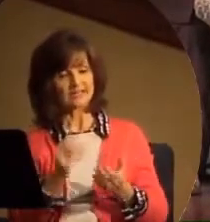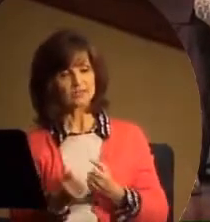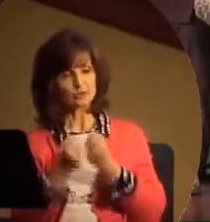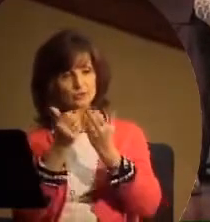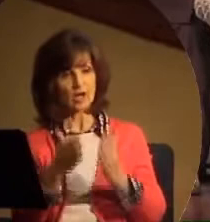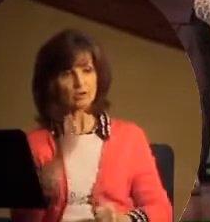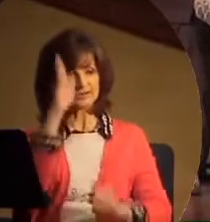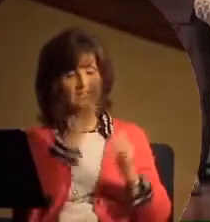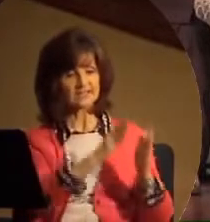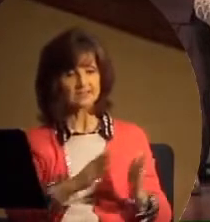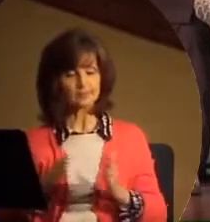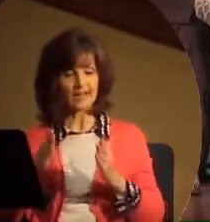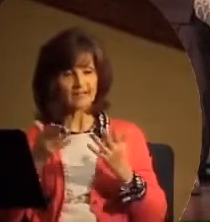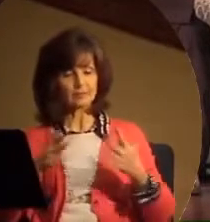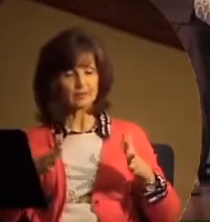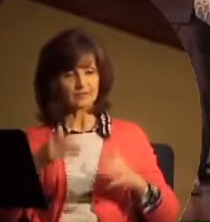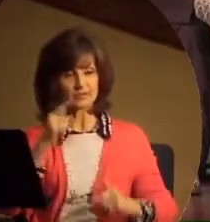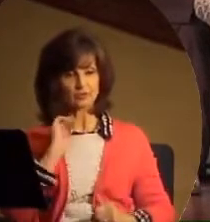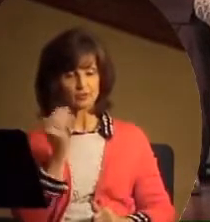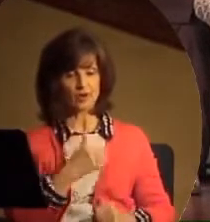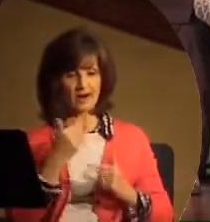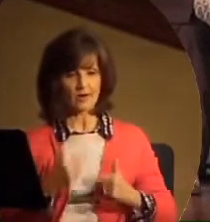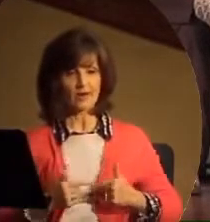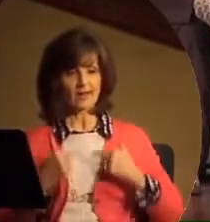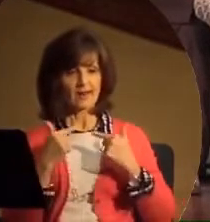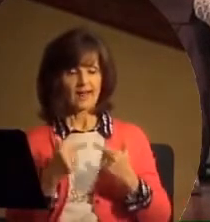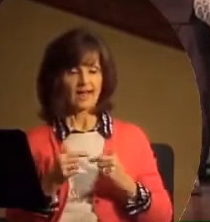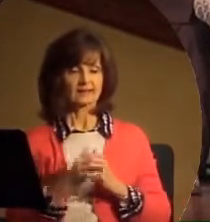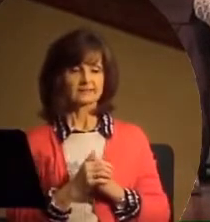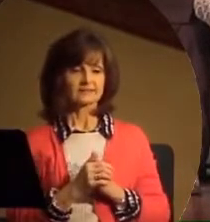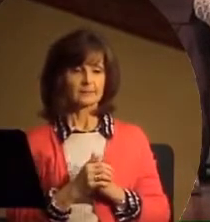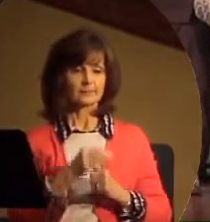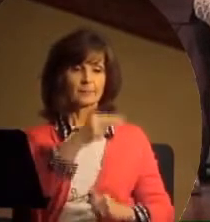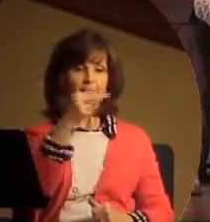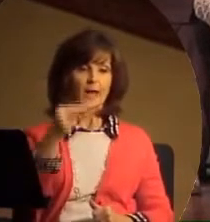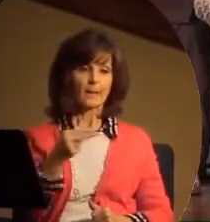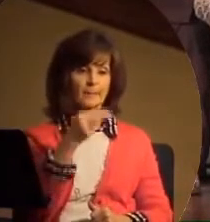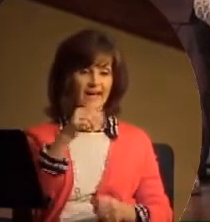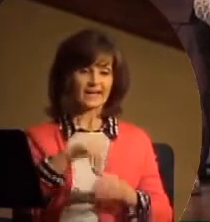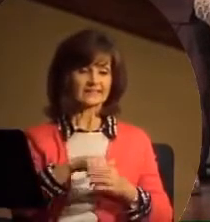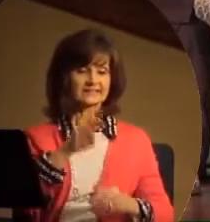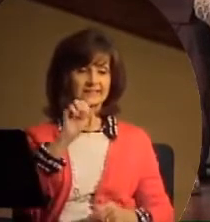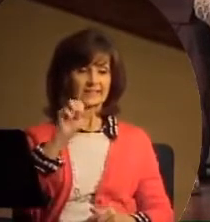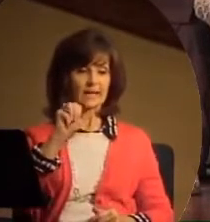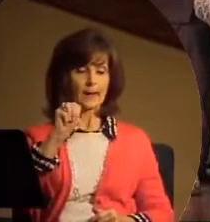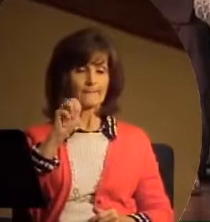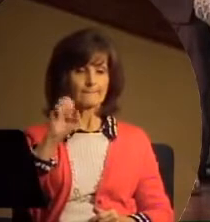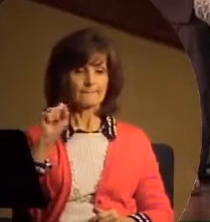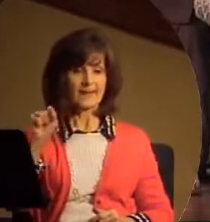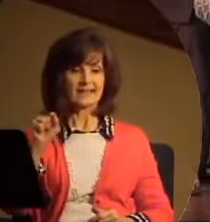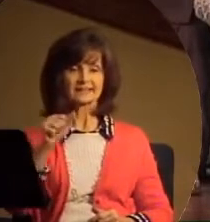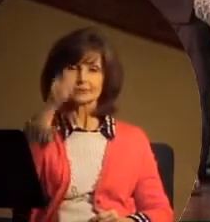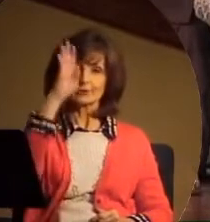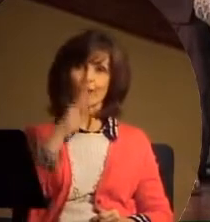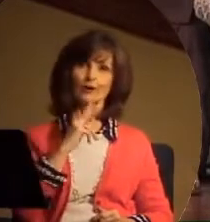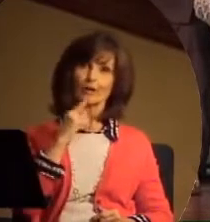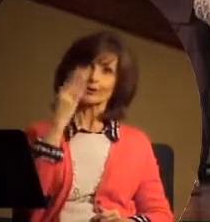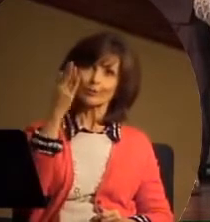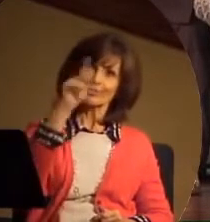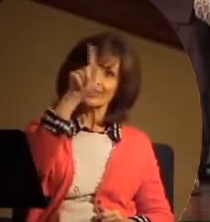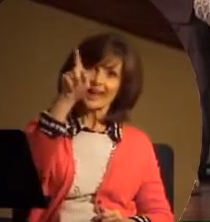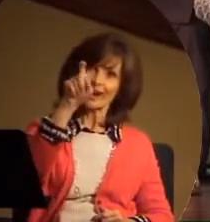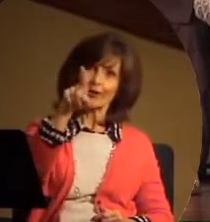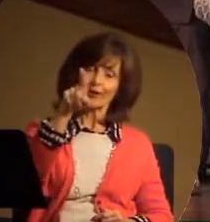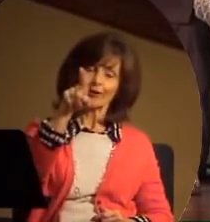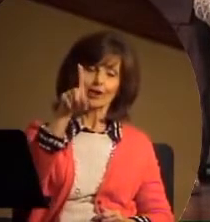His plan for our lives. Habakkuk's in a mess. God, are you there?